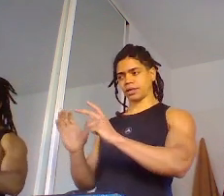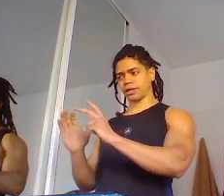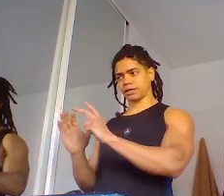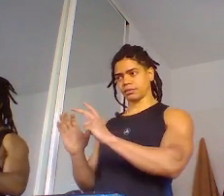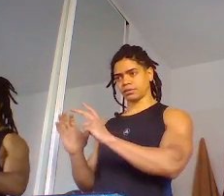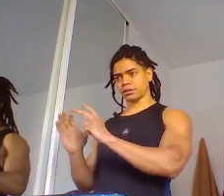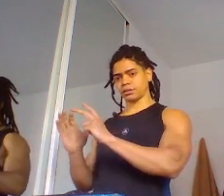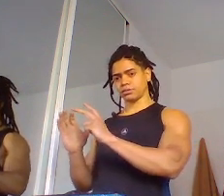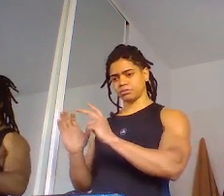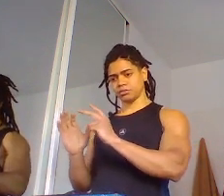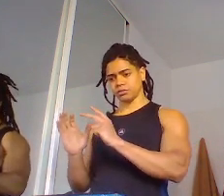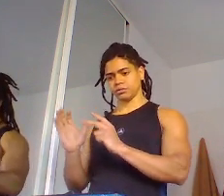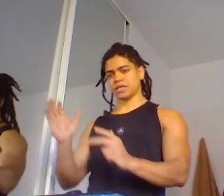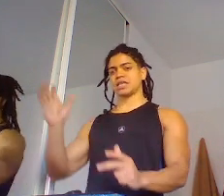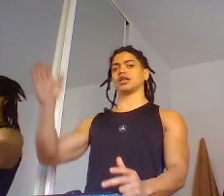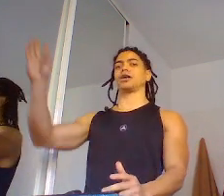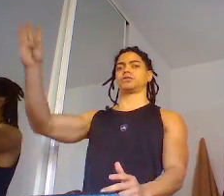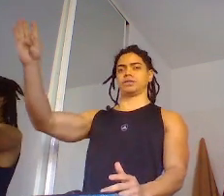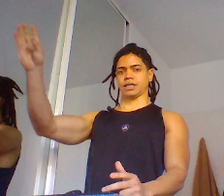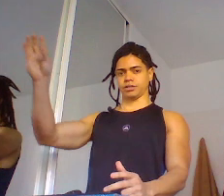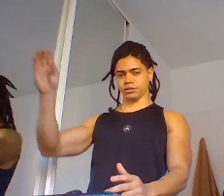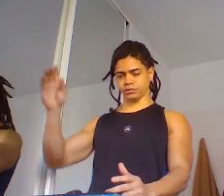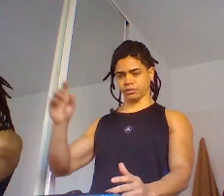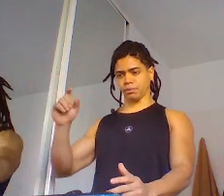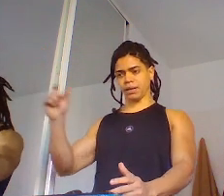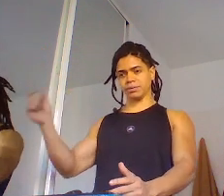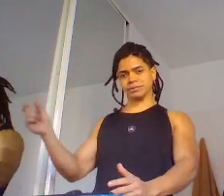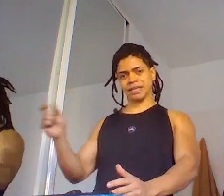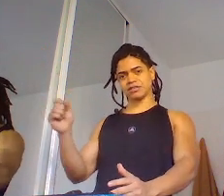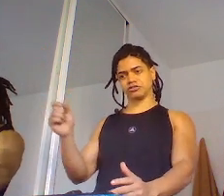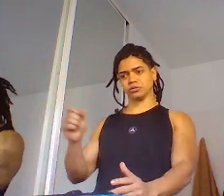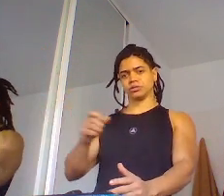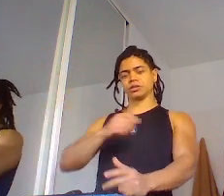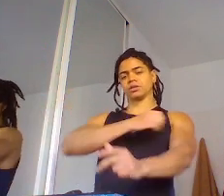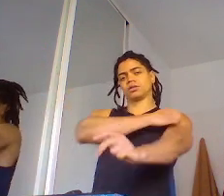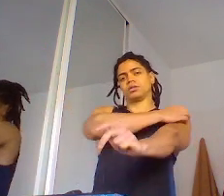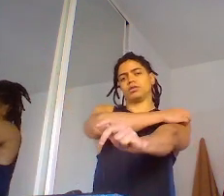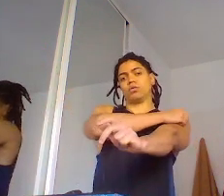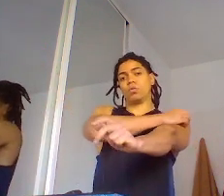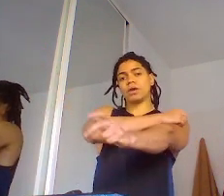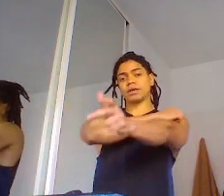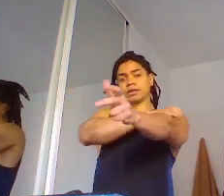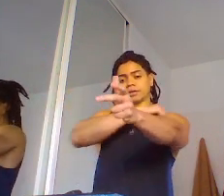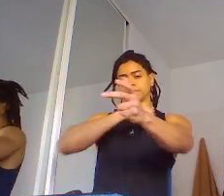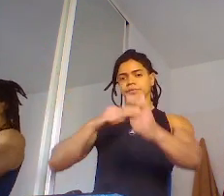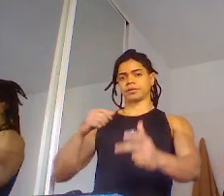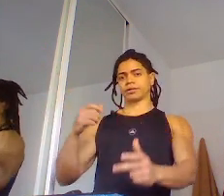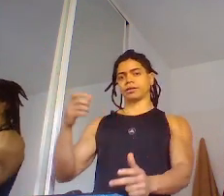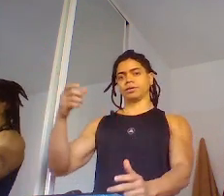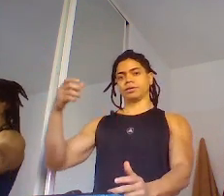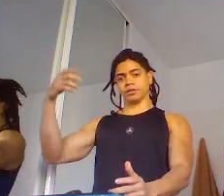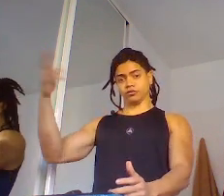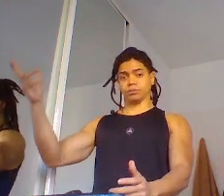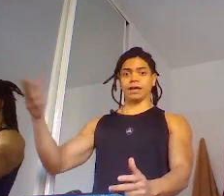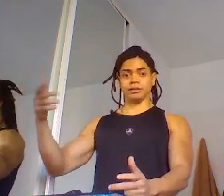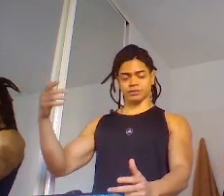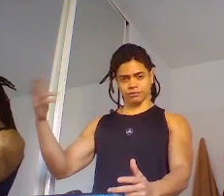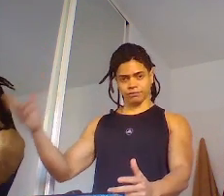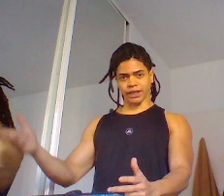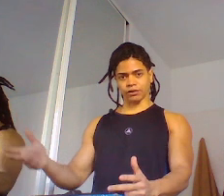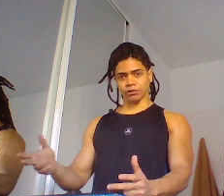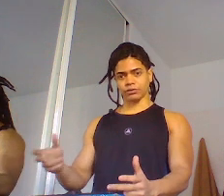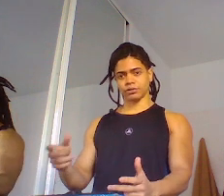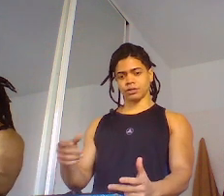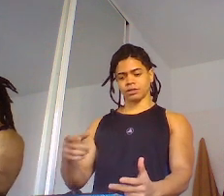company can renegotiate the repayment schedule with their suppliers